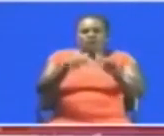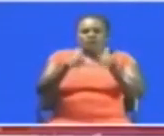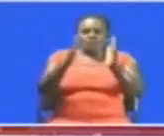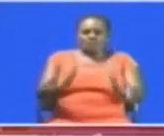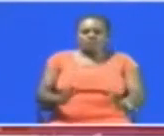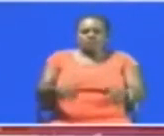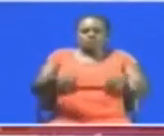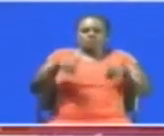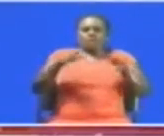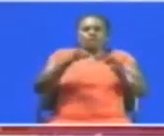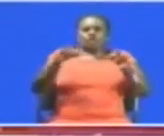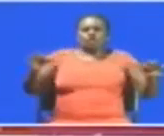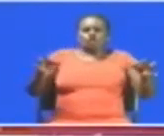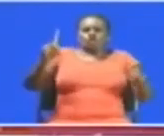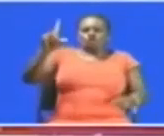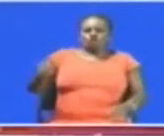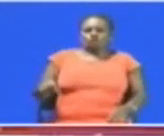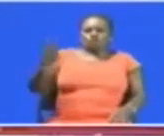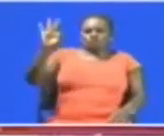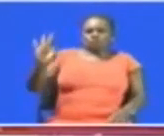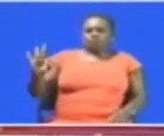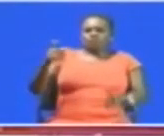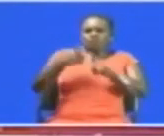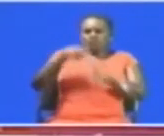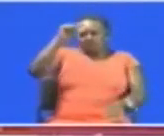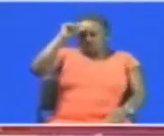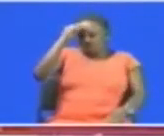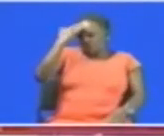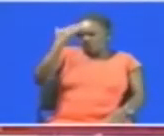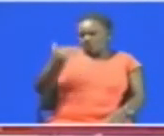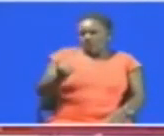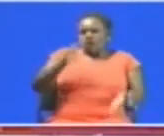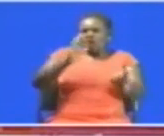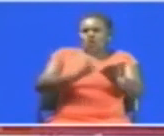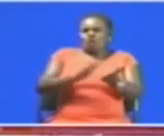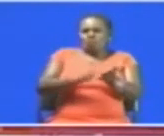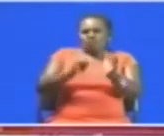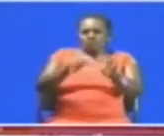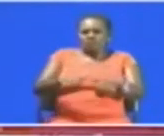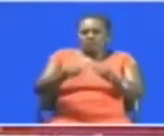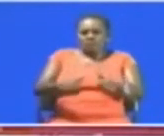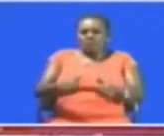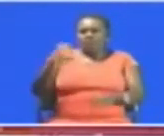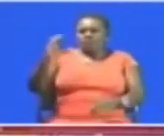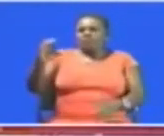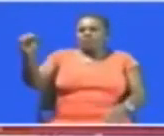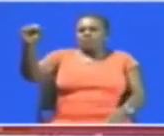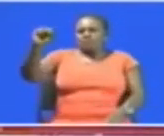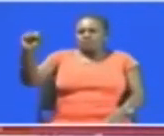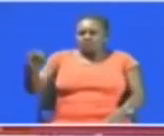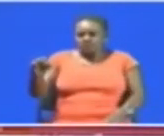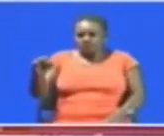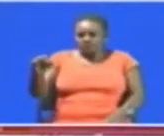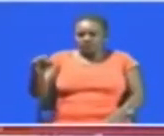We'll have to wait longer for the subsidized fertilizers from the government, going by sentiments by the Agriculture Cabinet Secretary